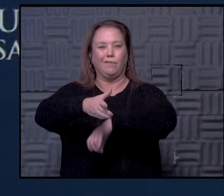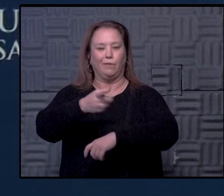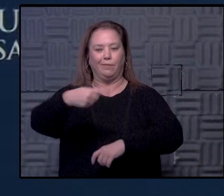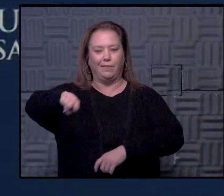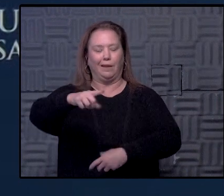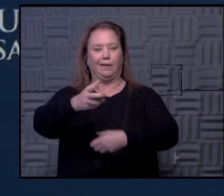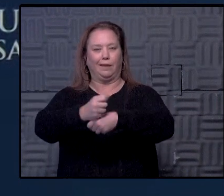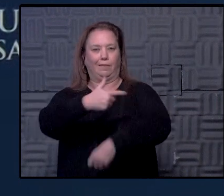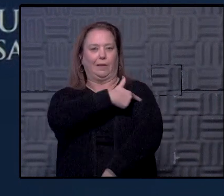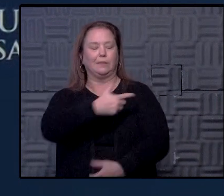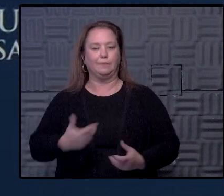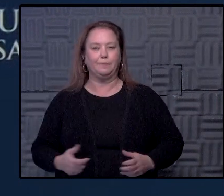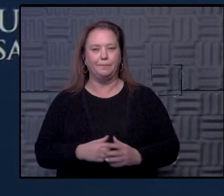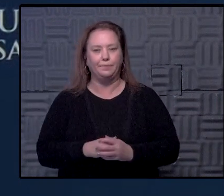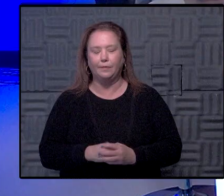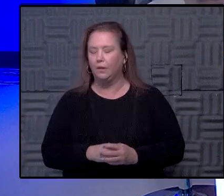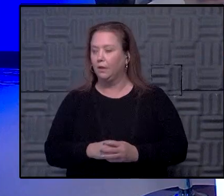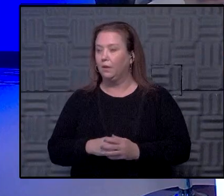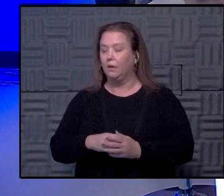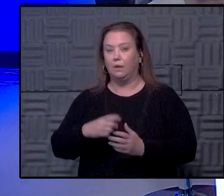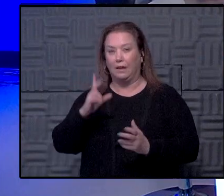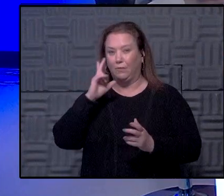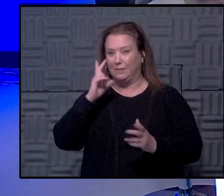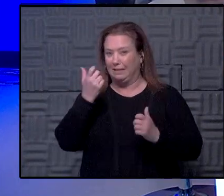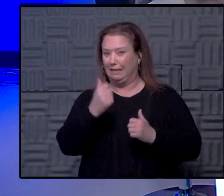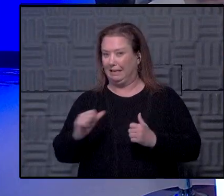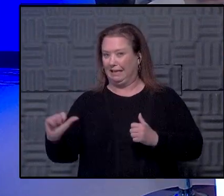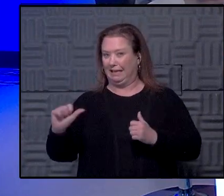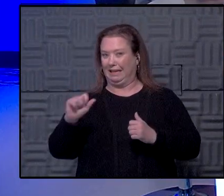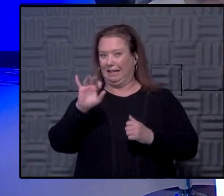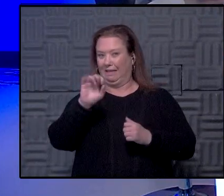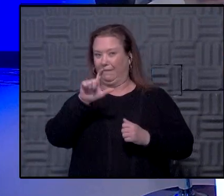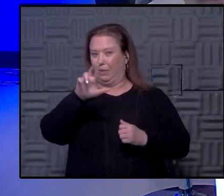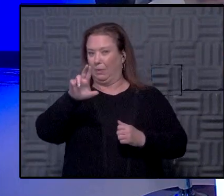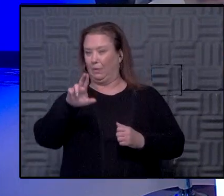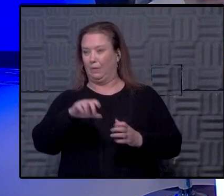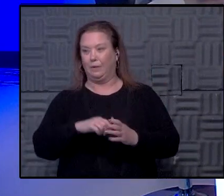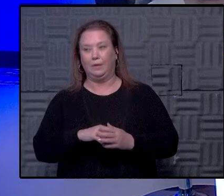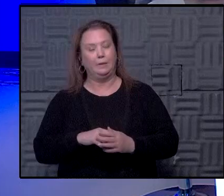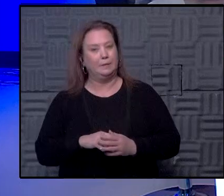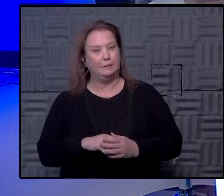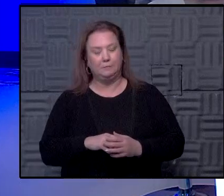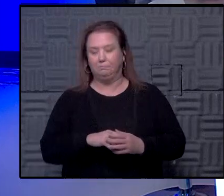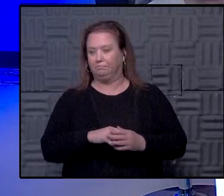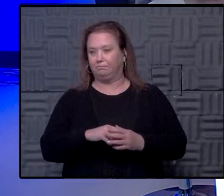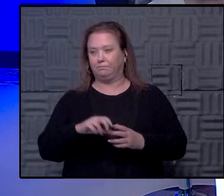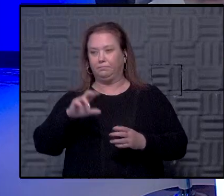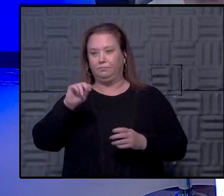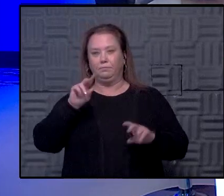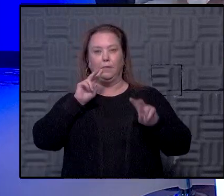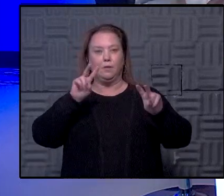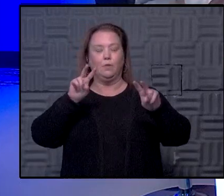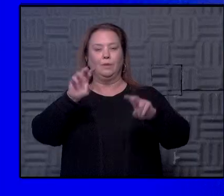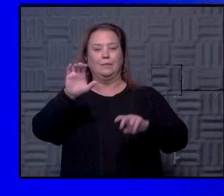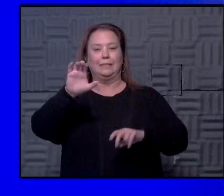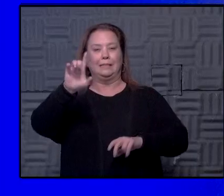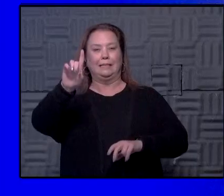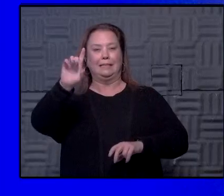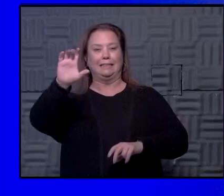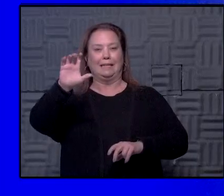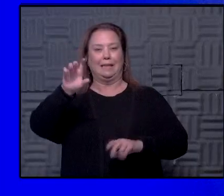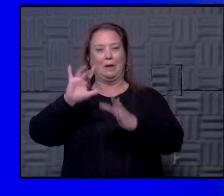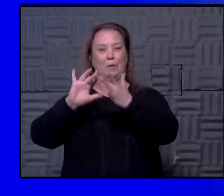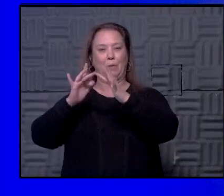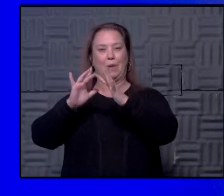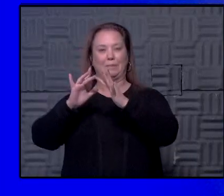vaccine. Yeah, it makes so much sense. And Hawkeye, have we seen any influenza yet? No, actually looked on the CDC website the